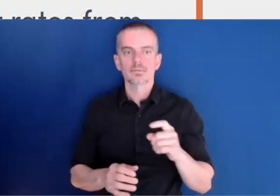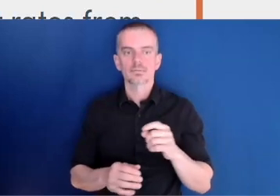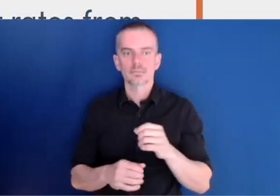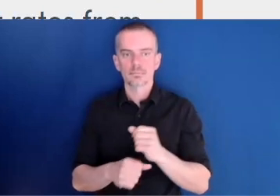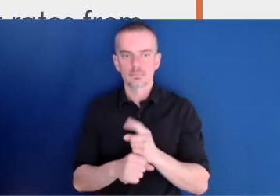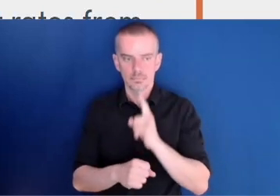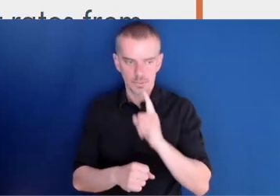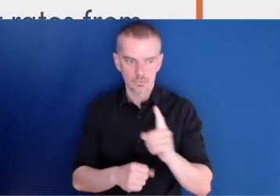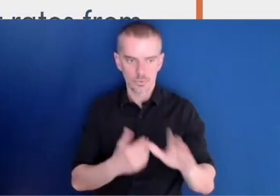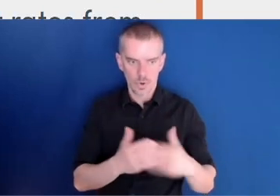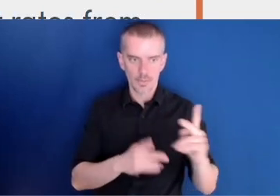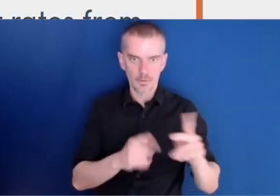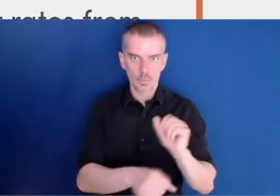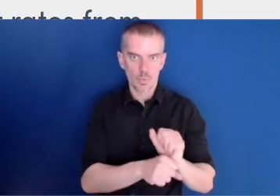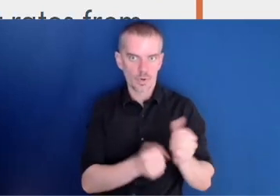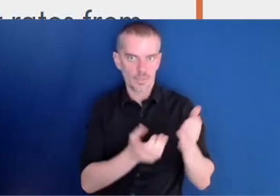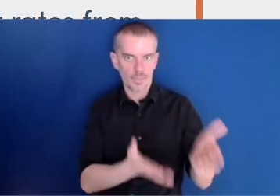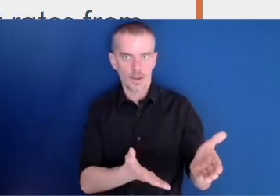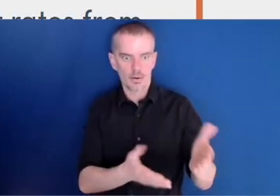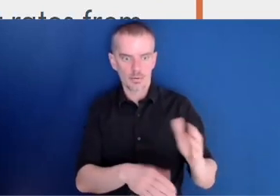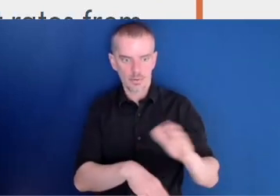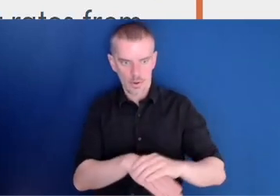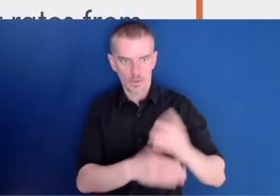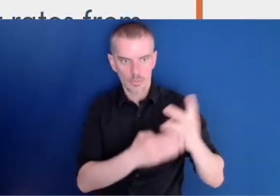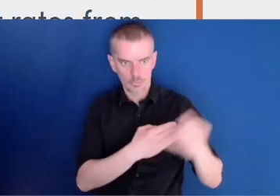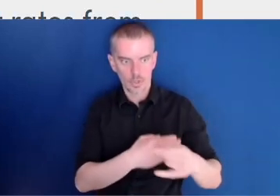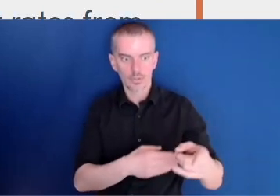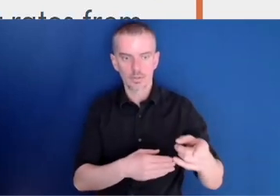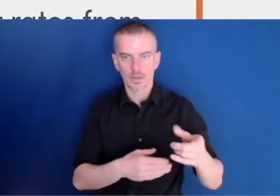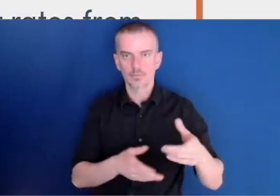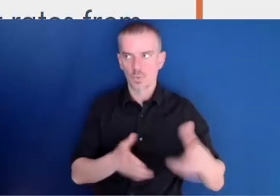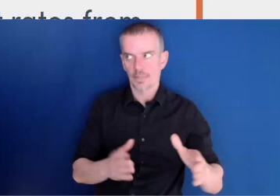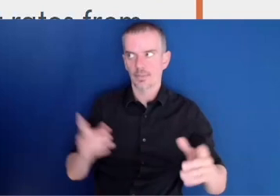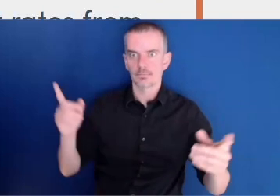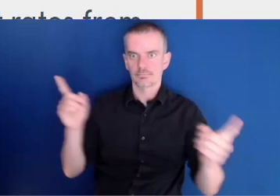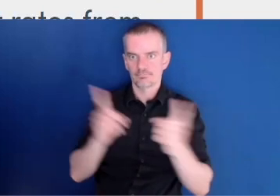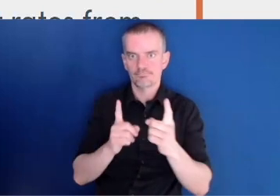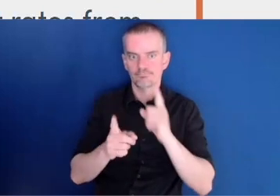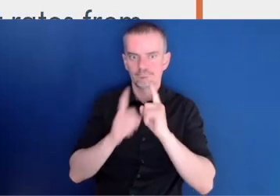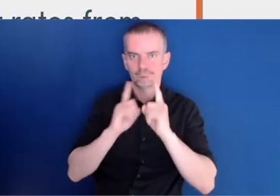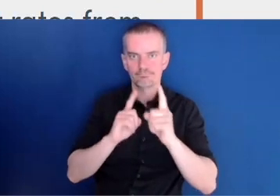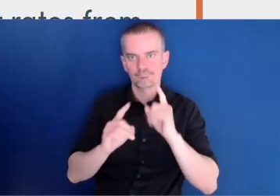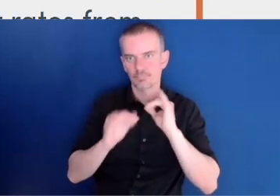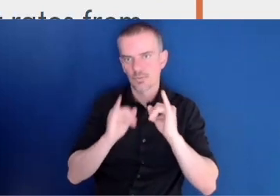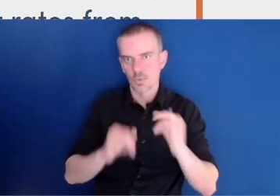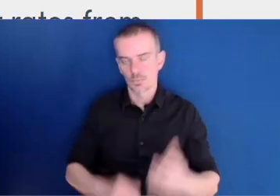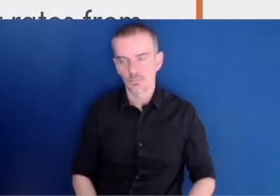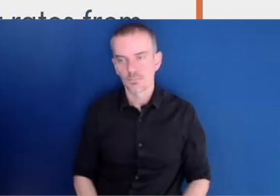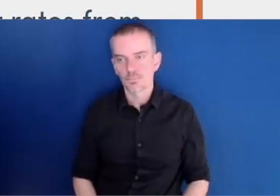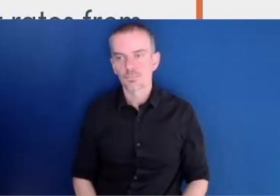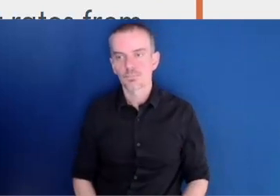working on the site at the, you know, site of the project available for interviews. Those individuals